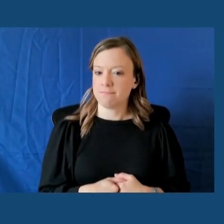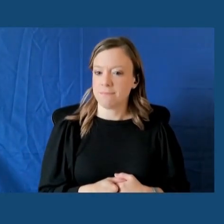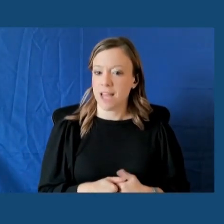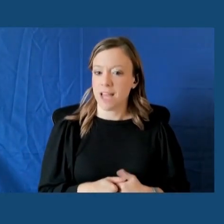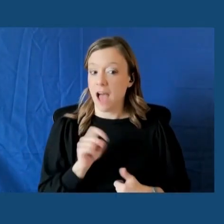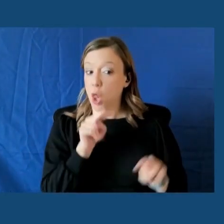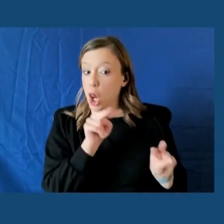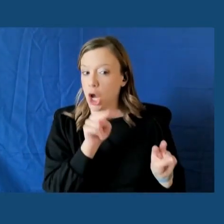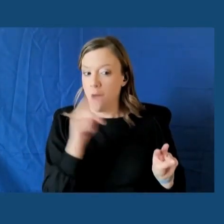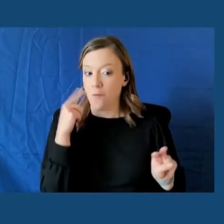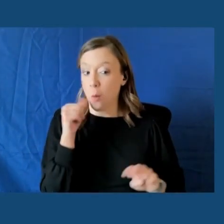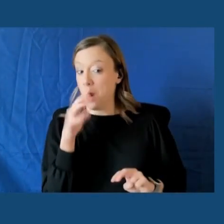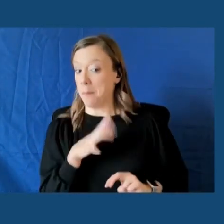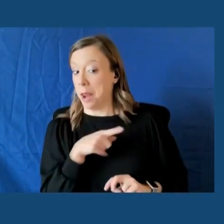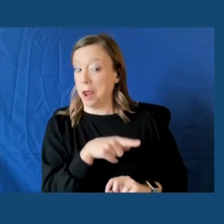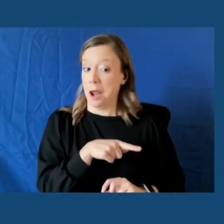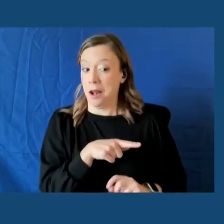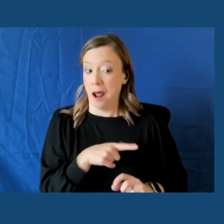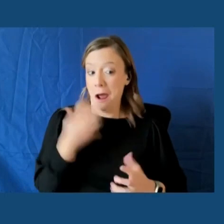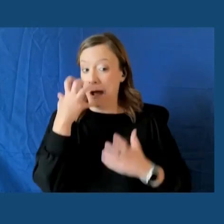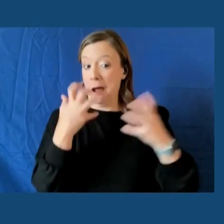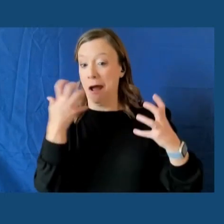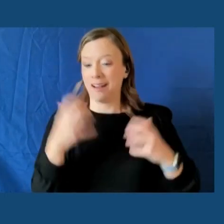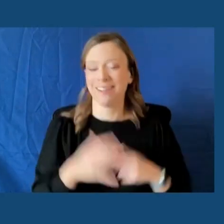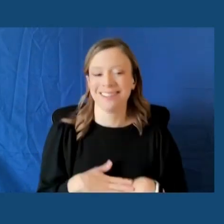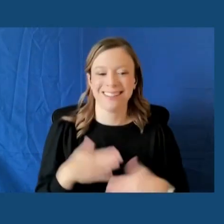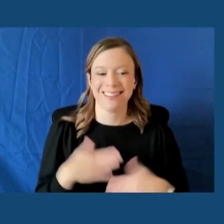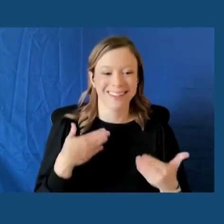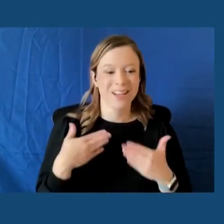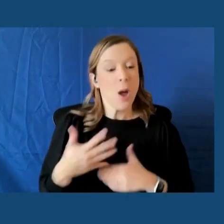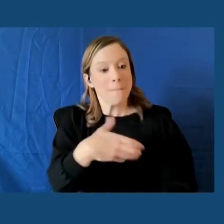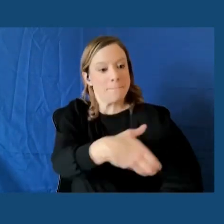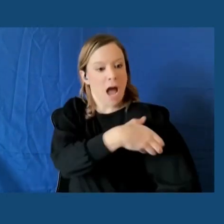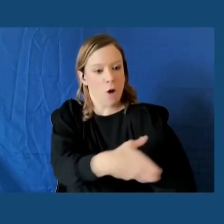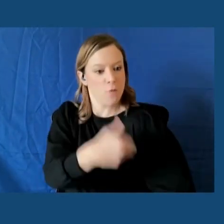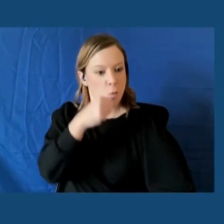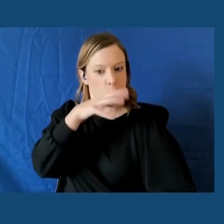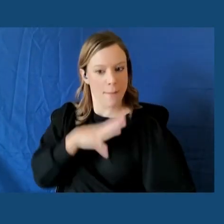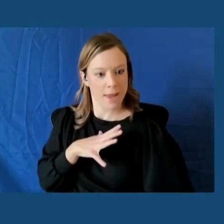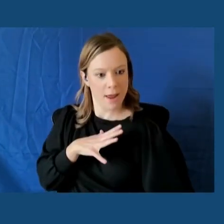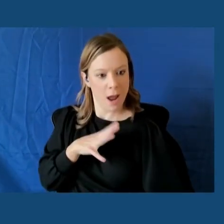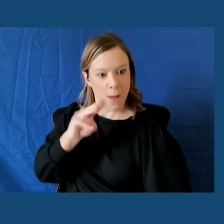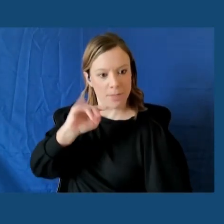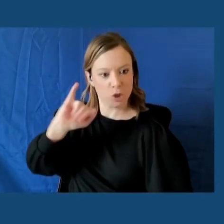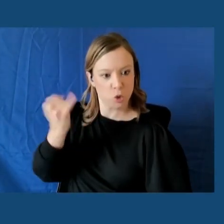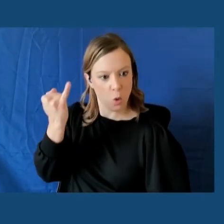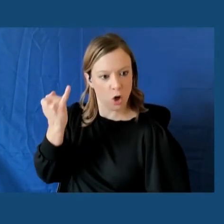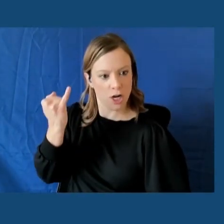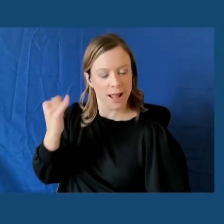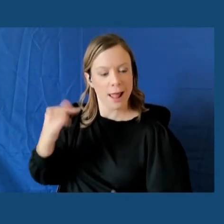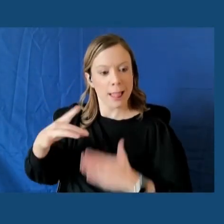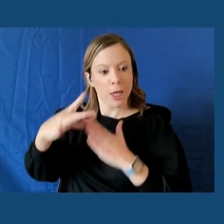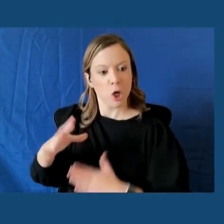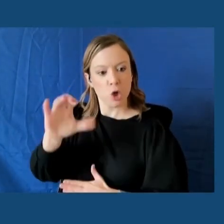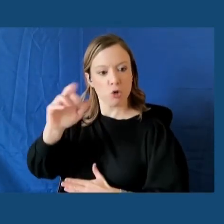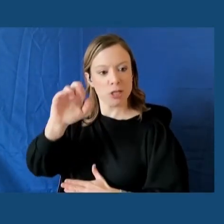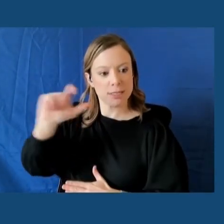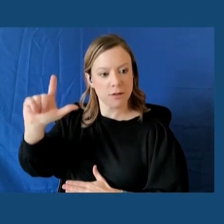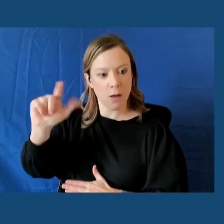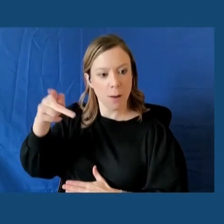Okay. Speaking of powerful women, Majority Leader Crystal People Stokes. Great point. Yeah.